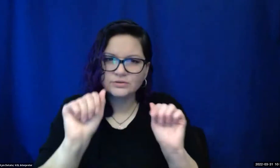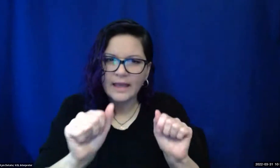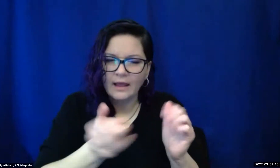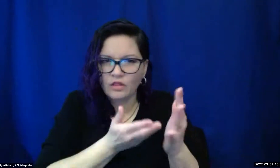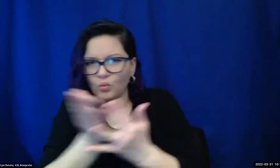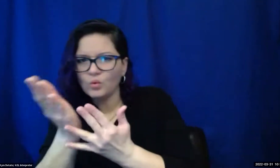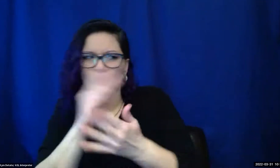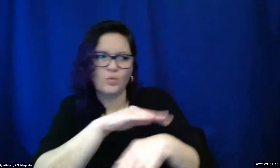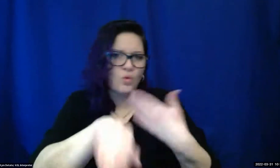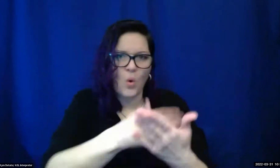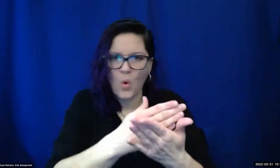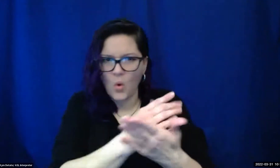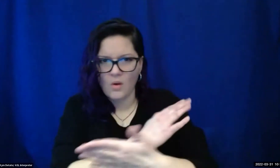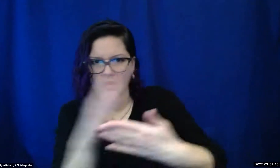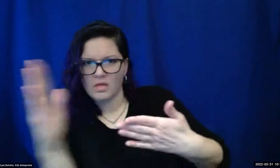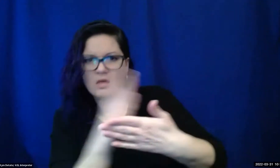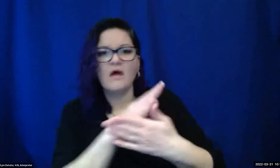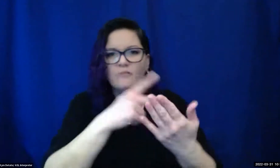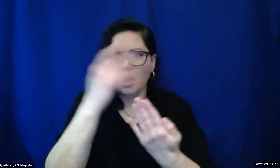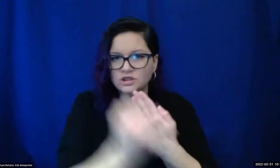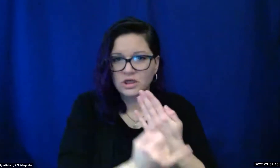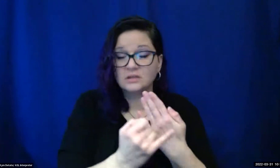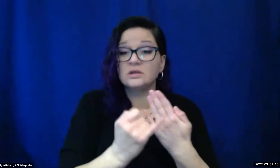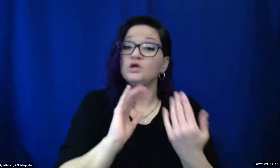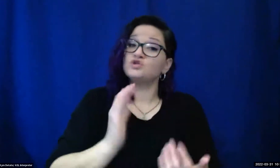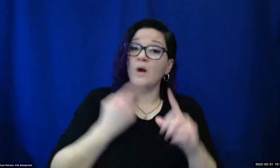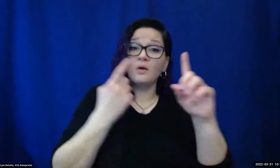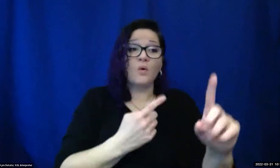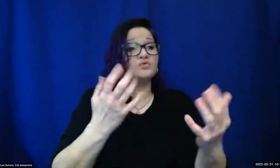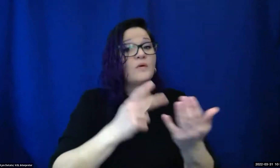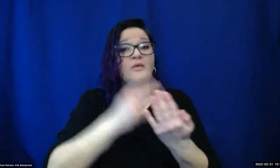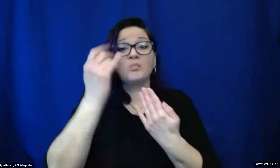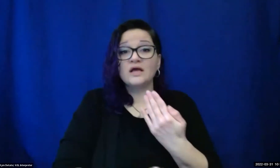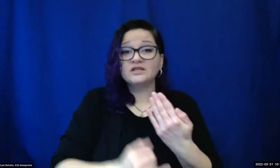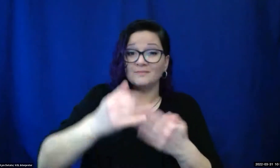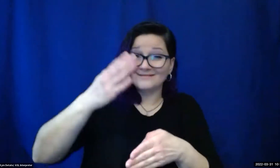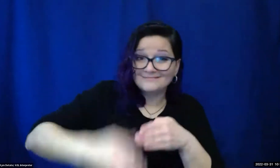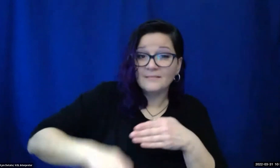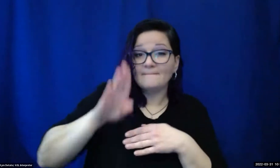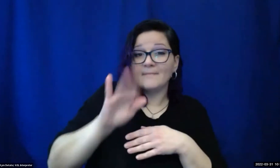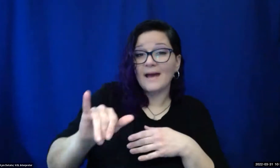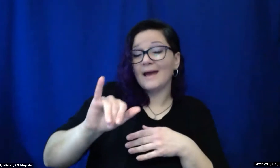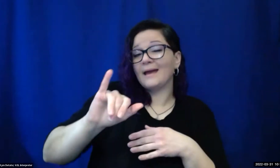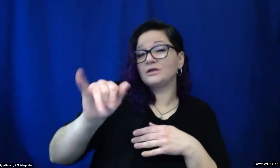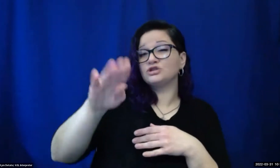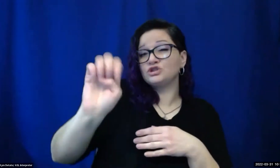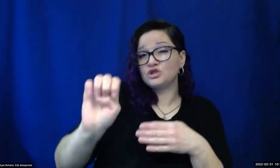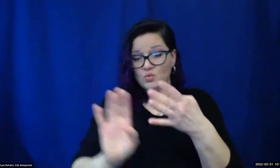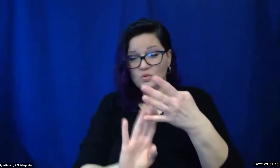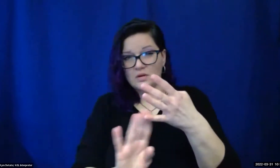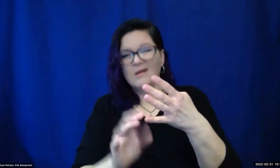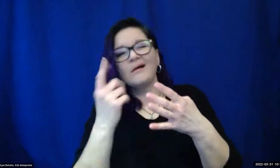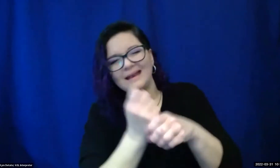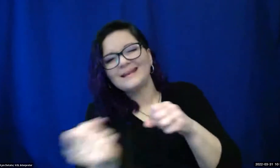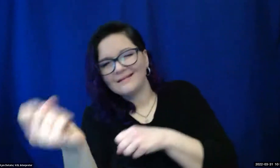said earlier, our goal is to have projects completed by the end of June the following year.